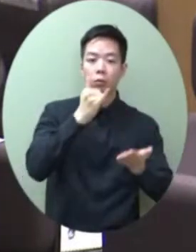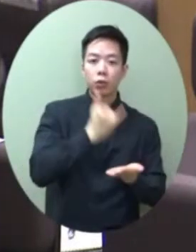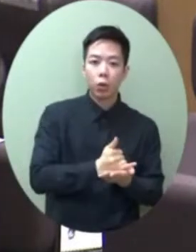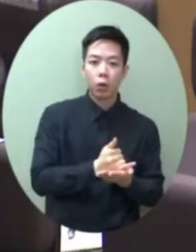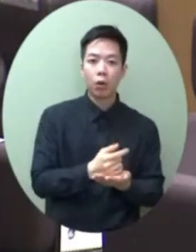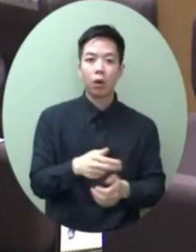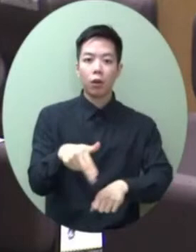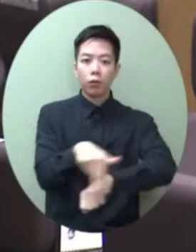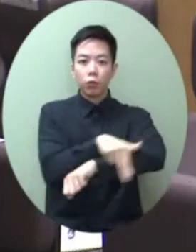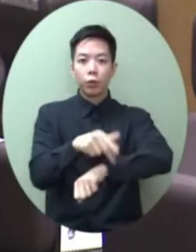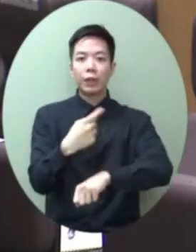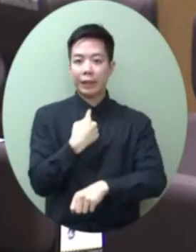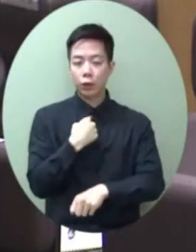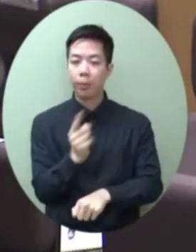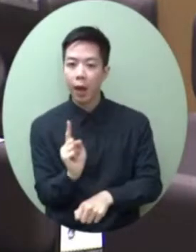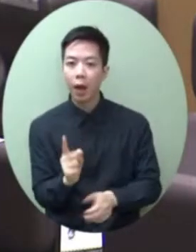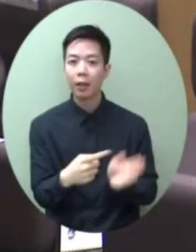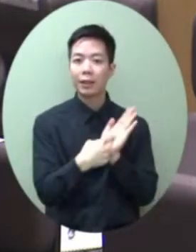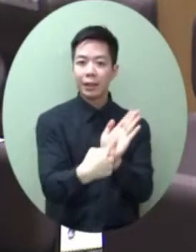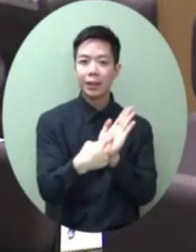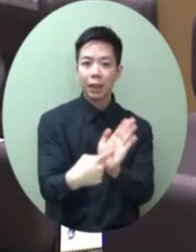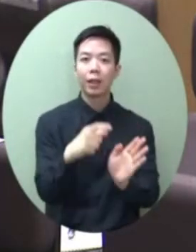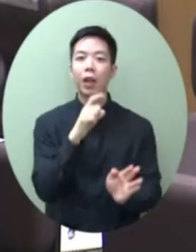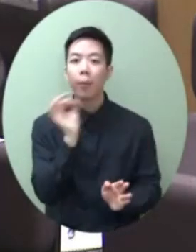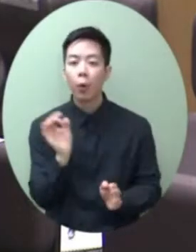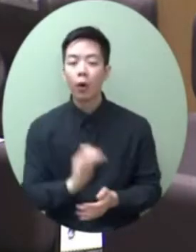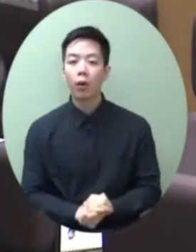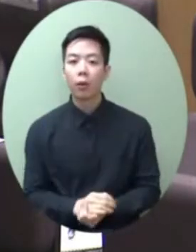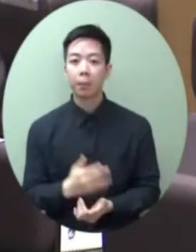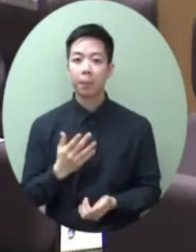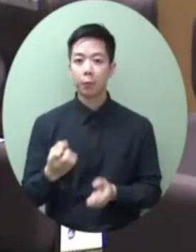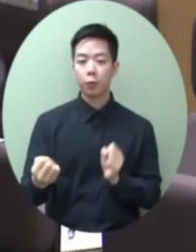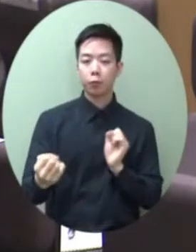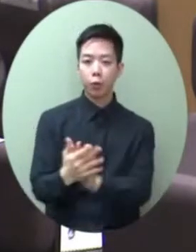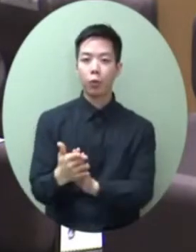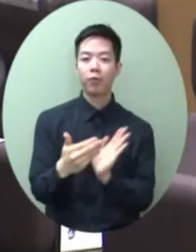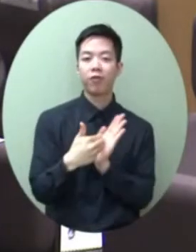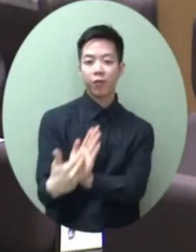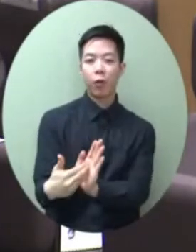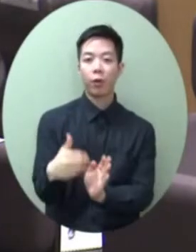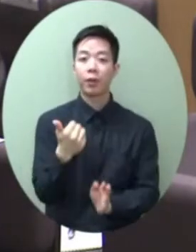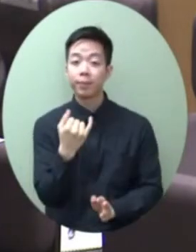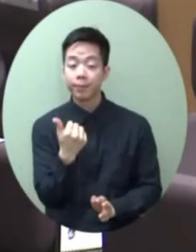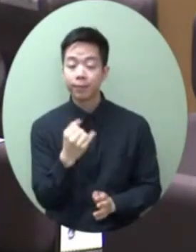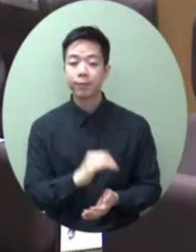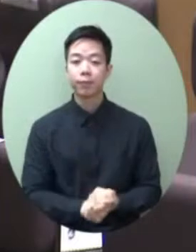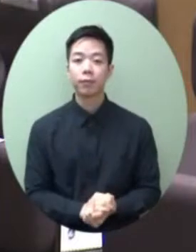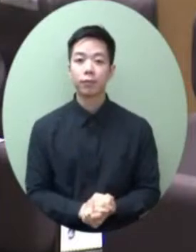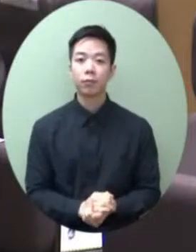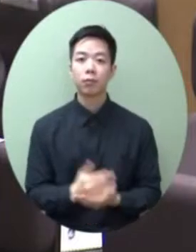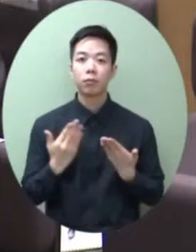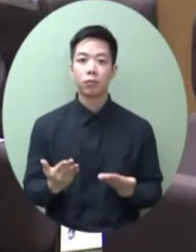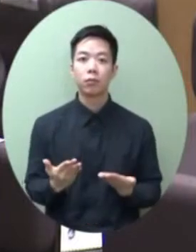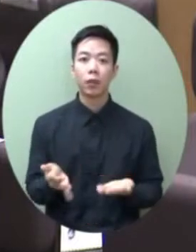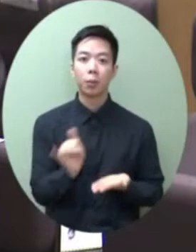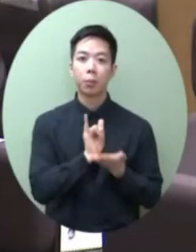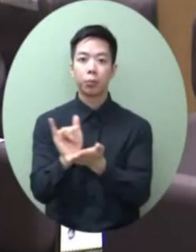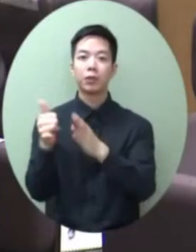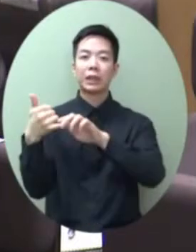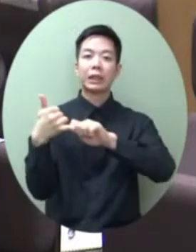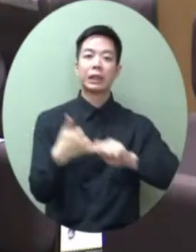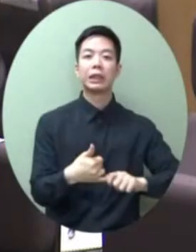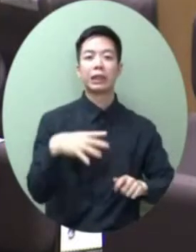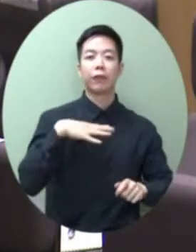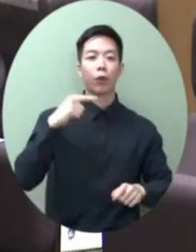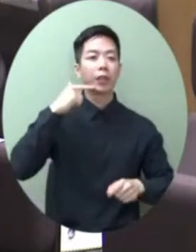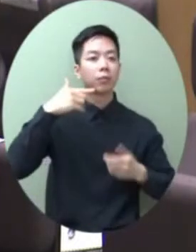patients in stable condition, what should they do and what can they do to reduce possible infection of their family members? And